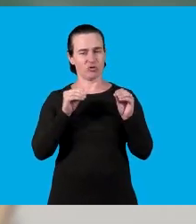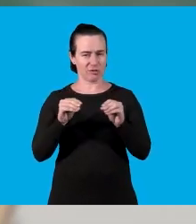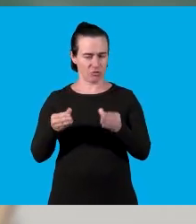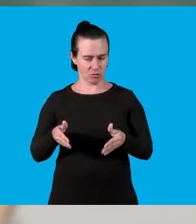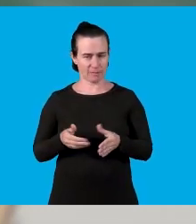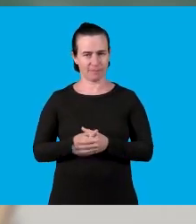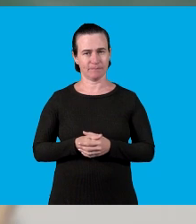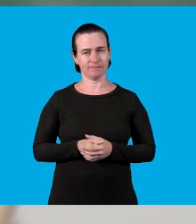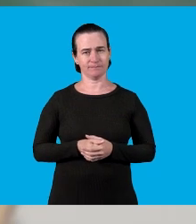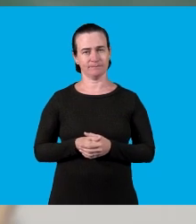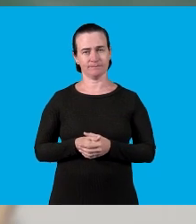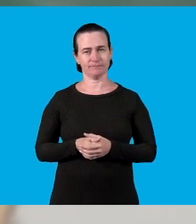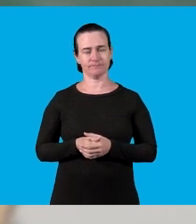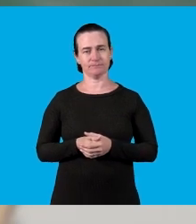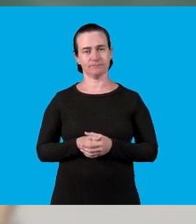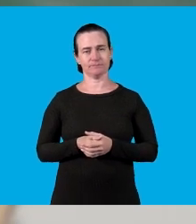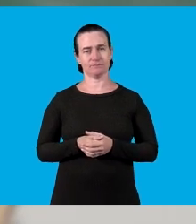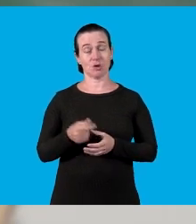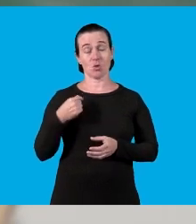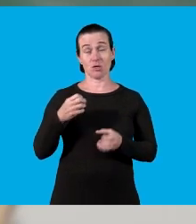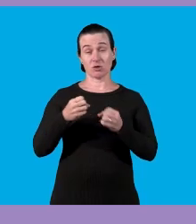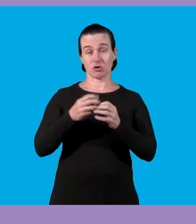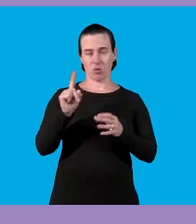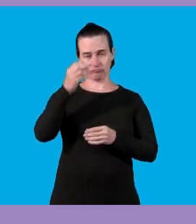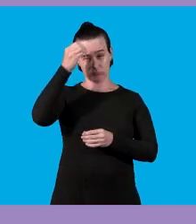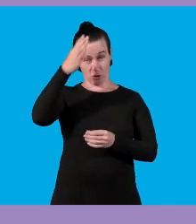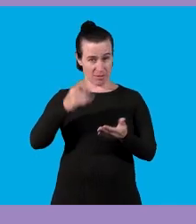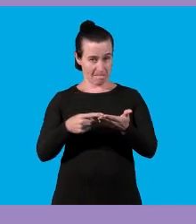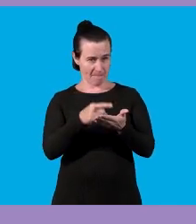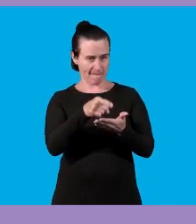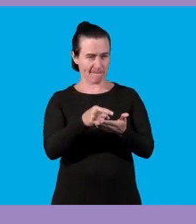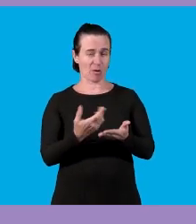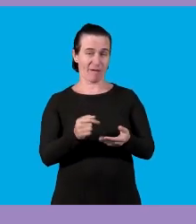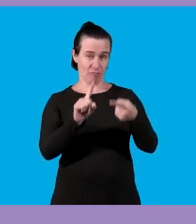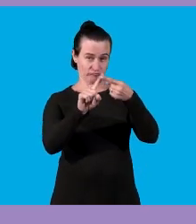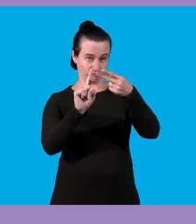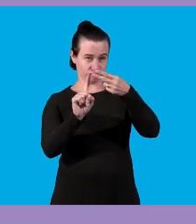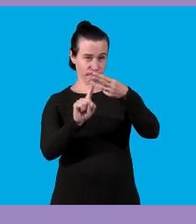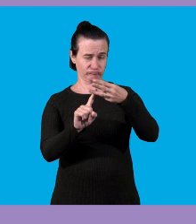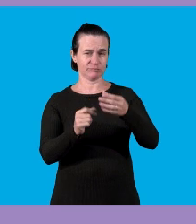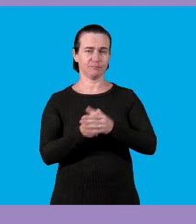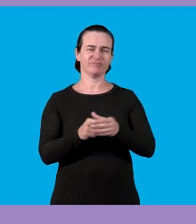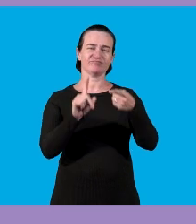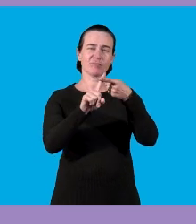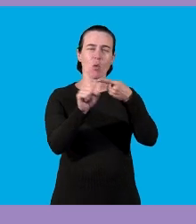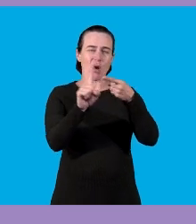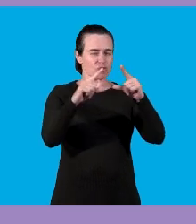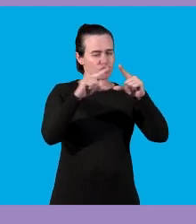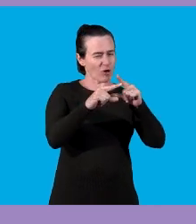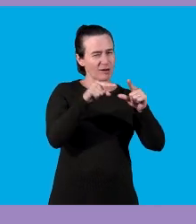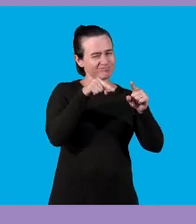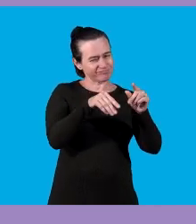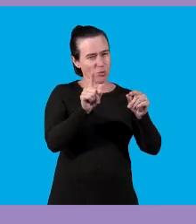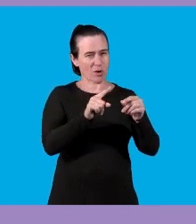saying in this lesson. We start with the concept map, and we looked at the 3 sections, the properties